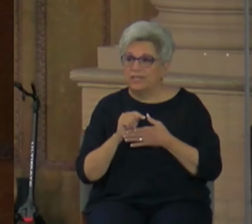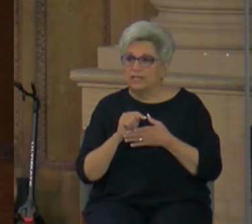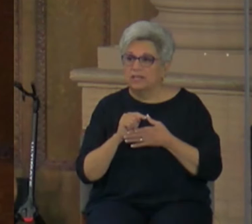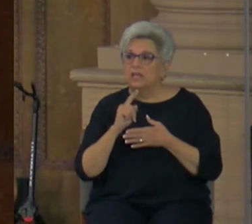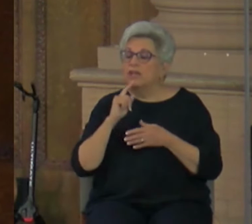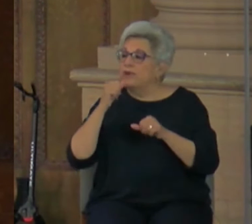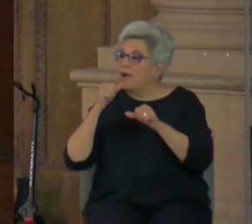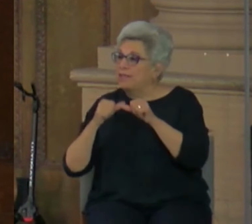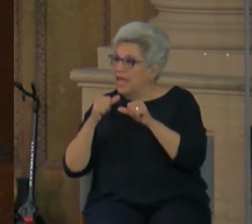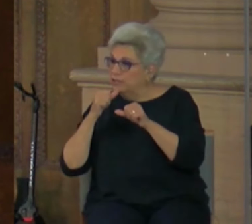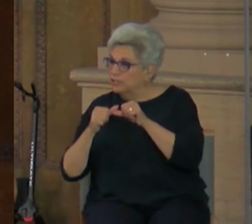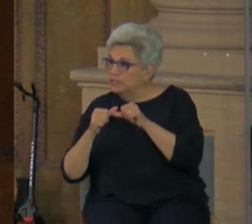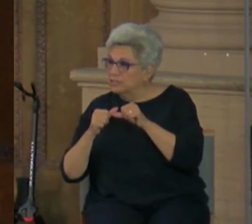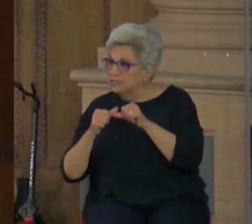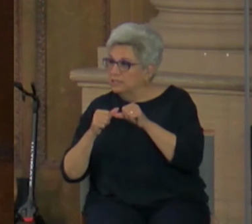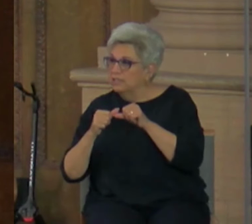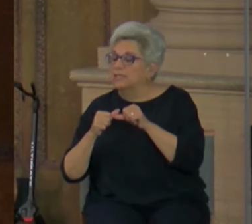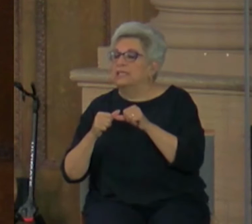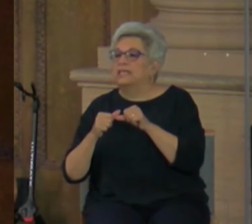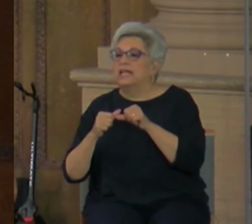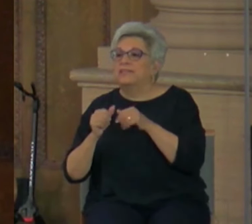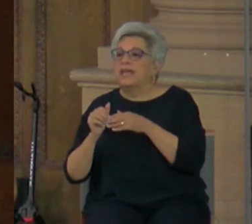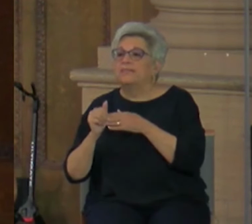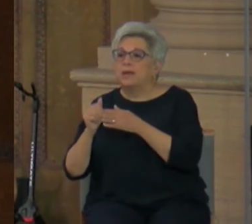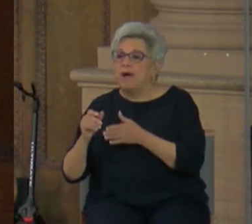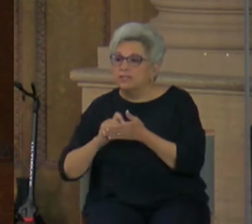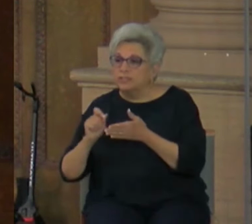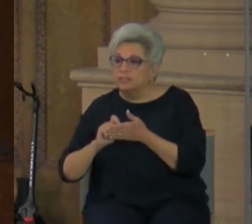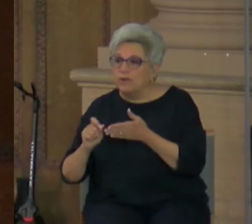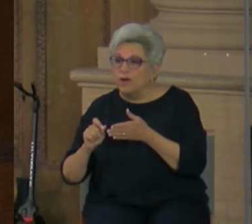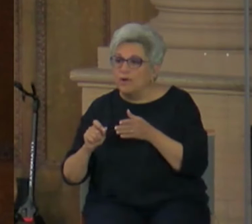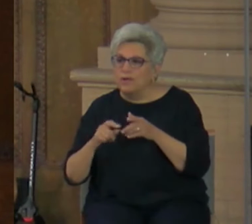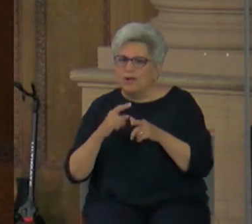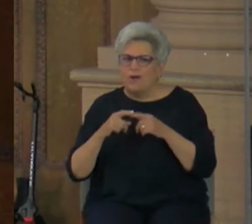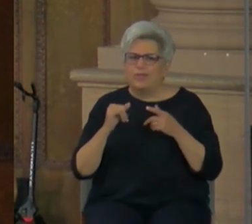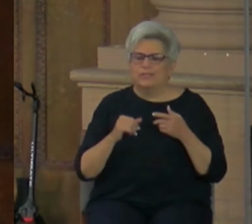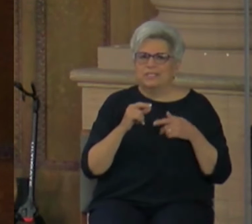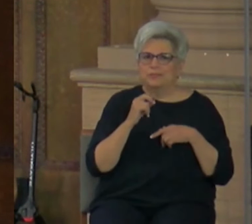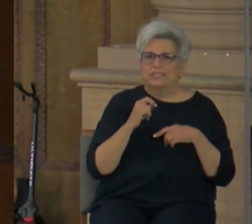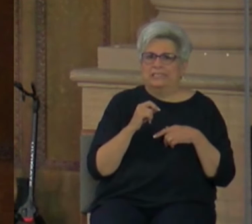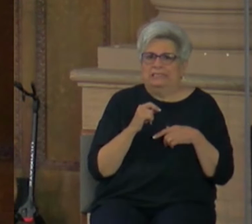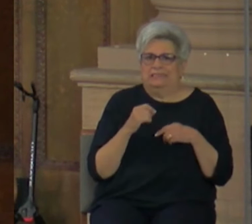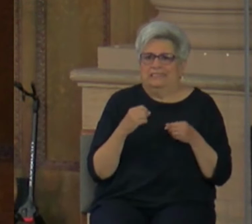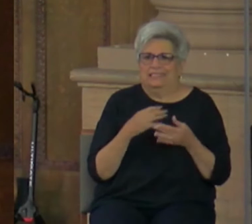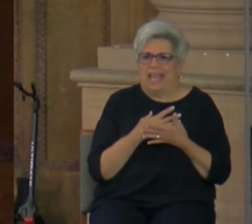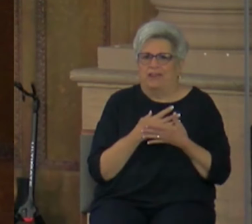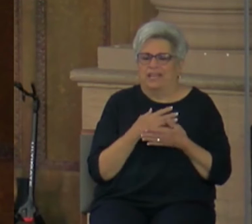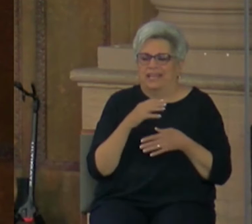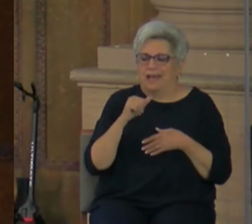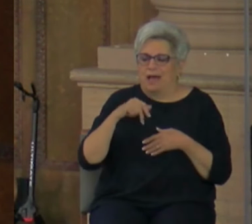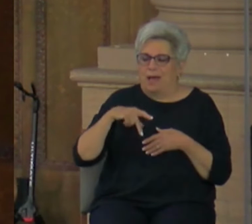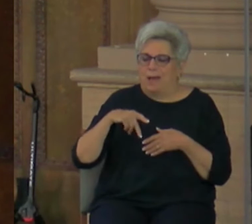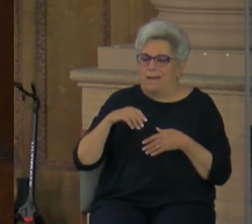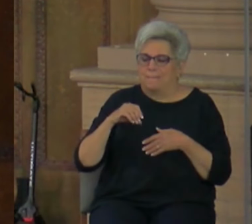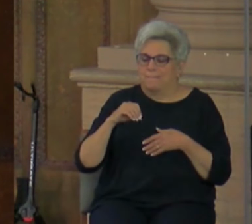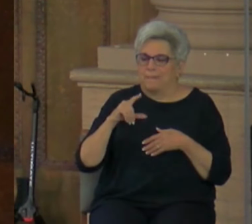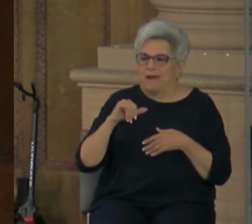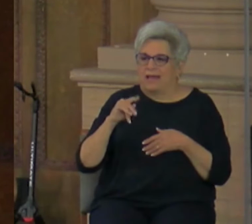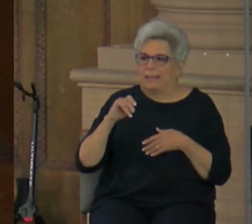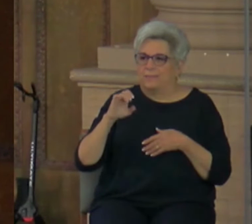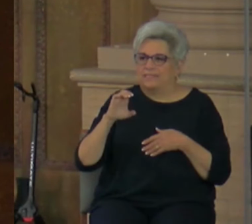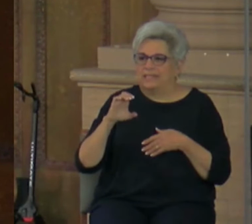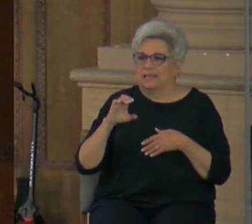that are very straightforward. There's some more symbolic stuff like spooky apocalyptic texts. And there are poems that are meant